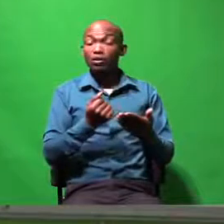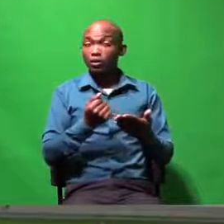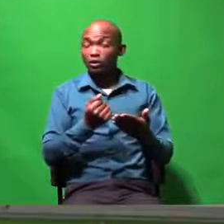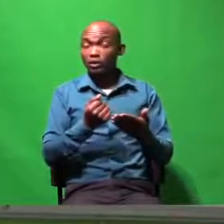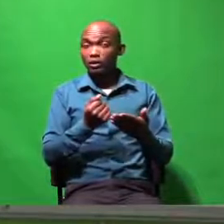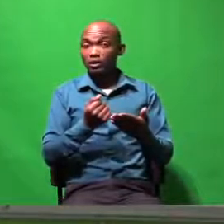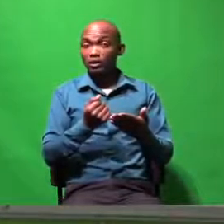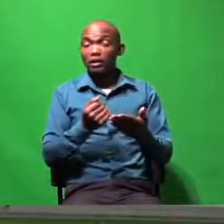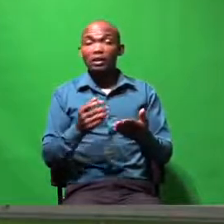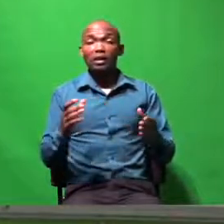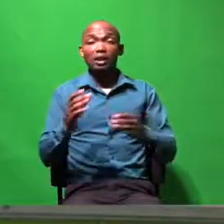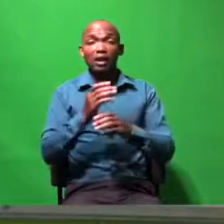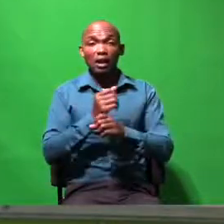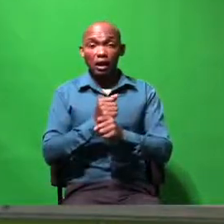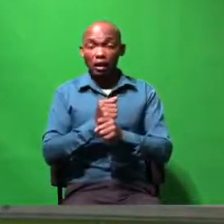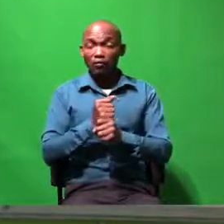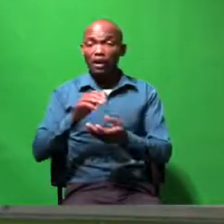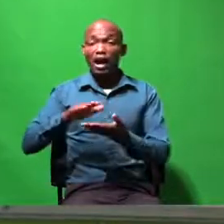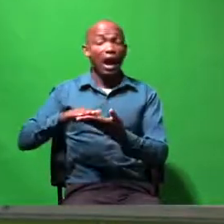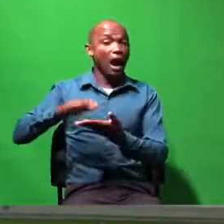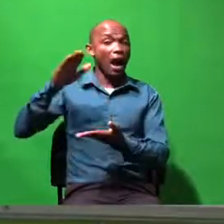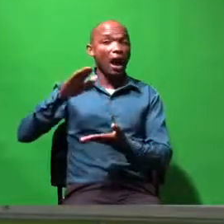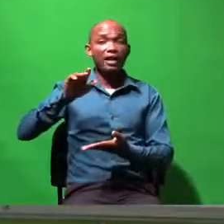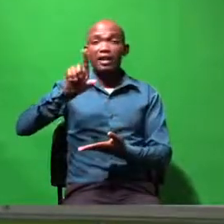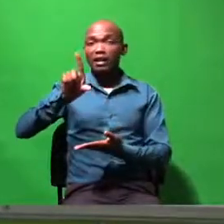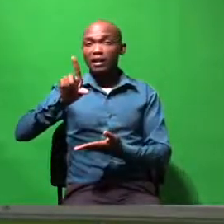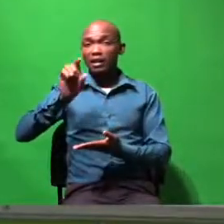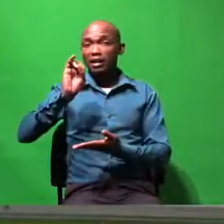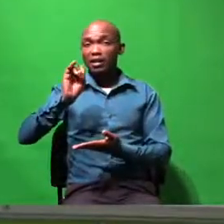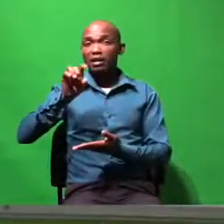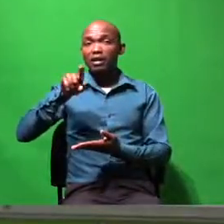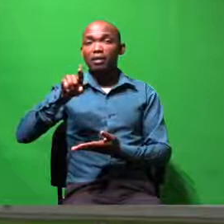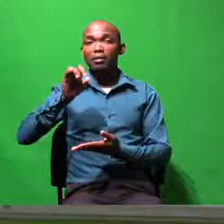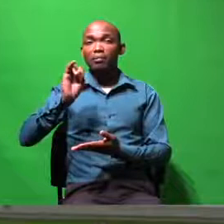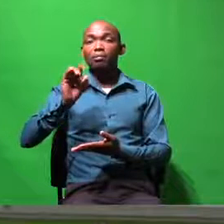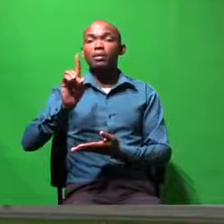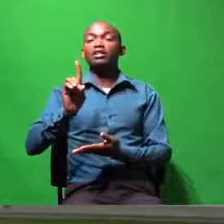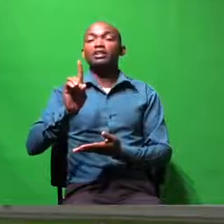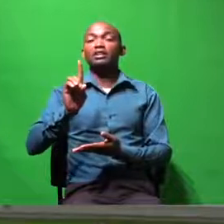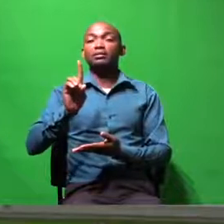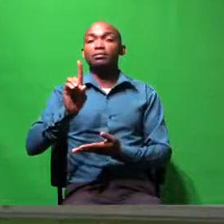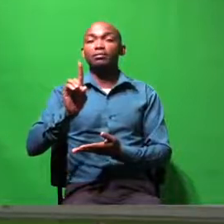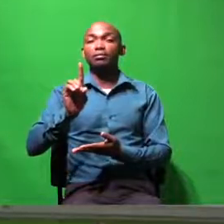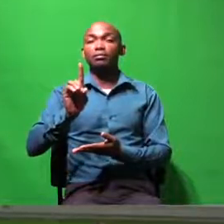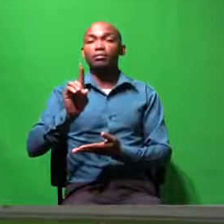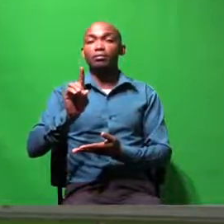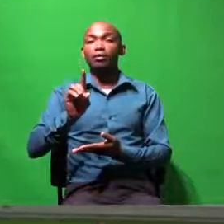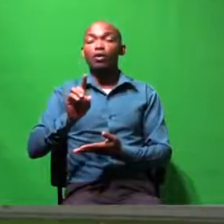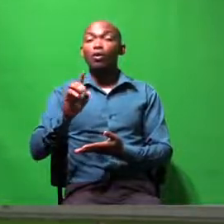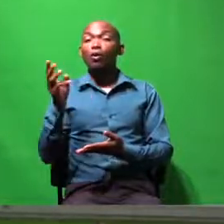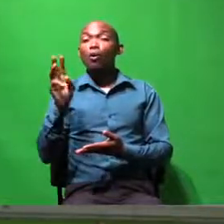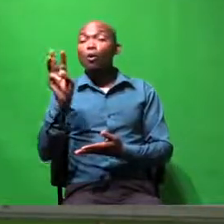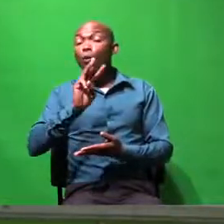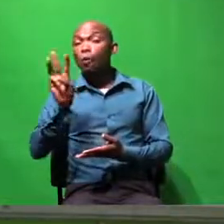possess highly lipids. They possess highly lipids. And where that